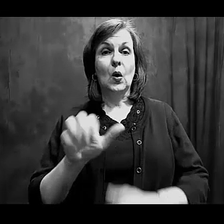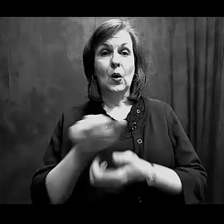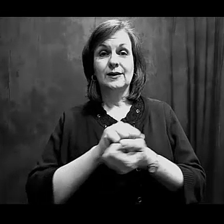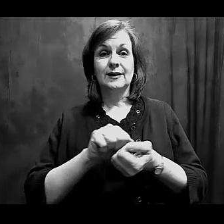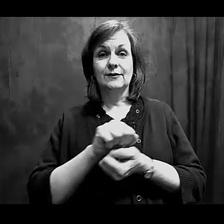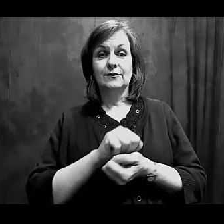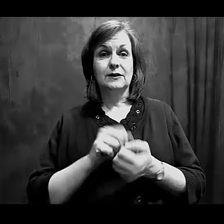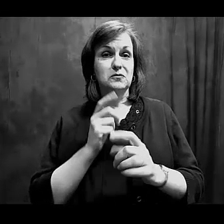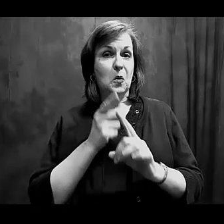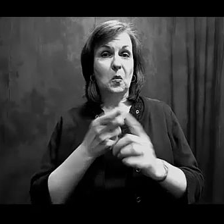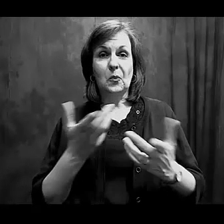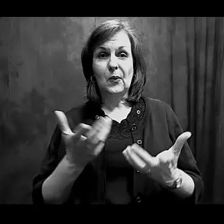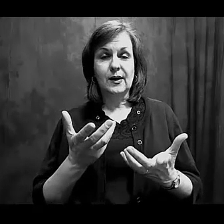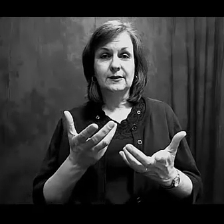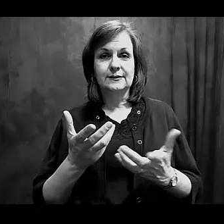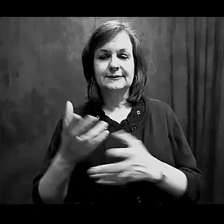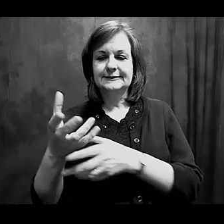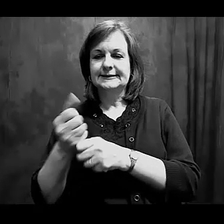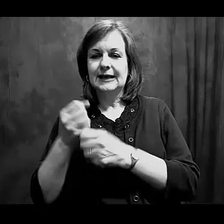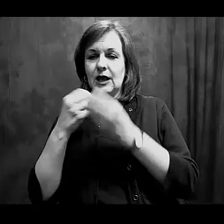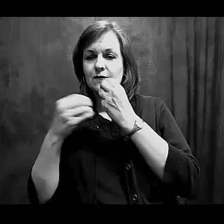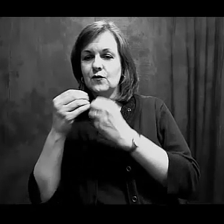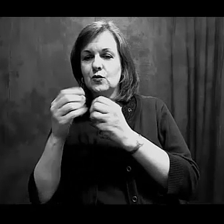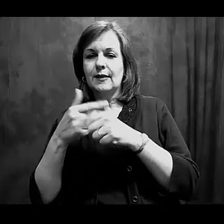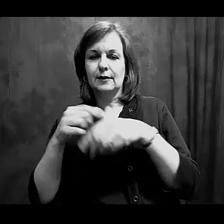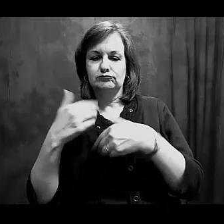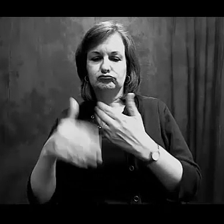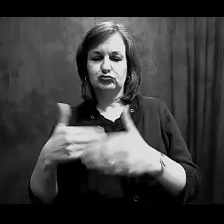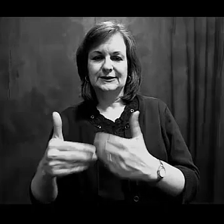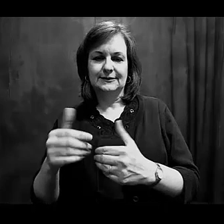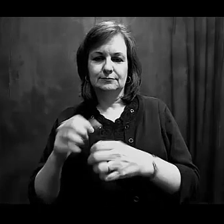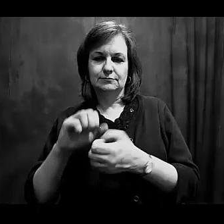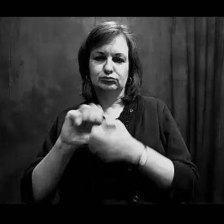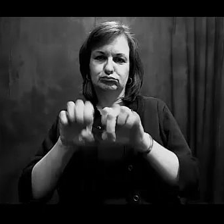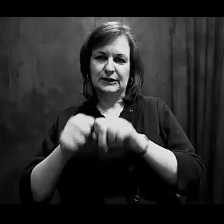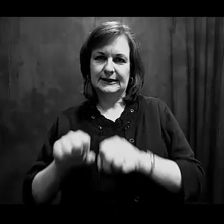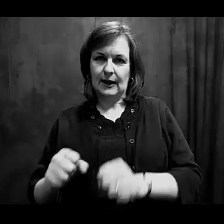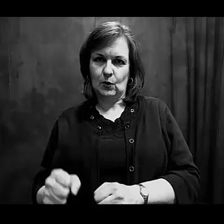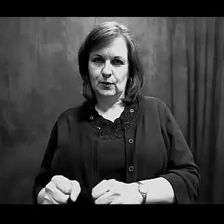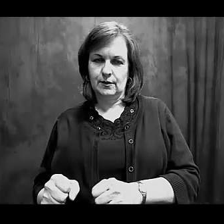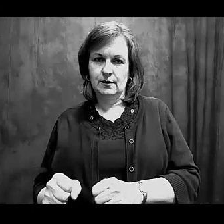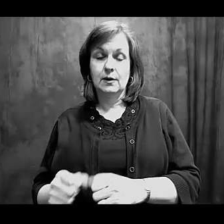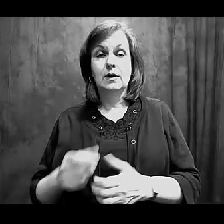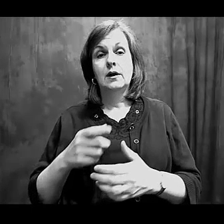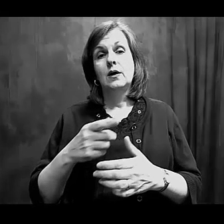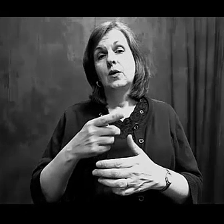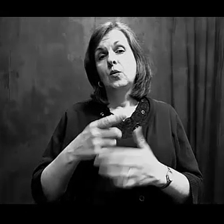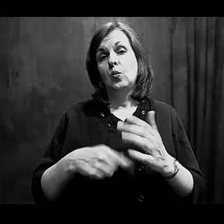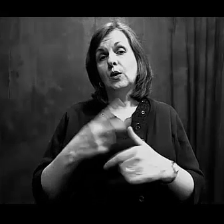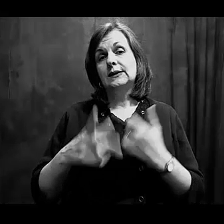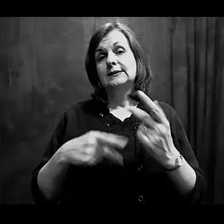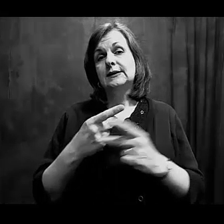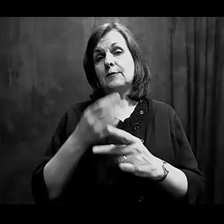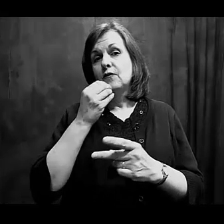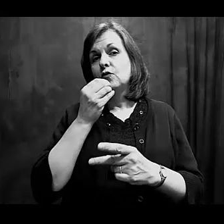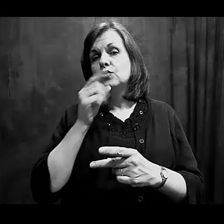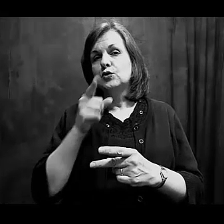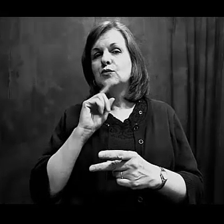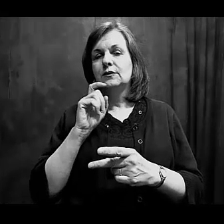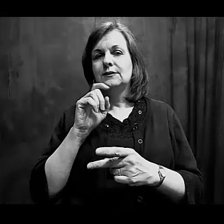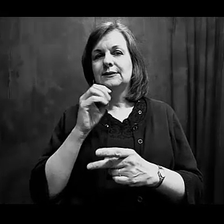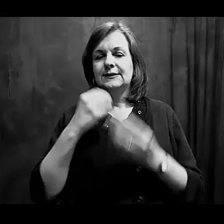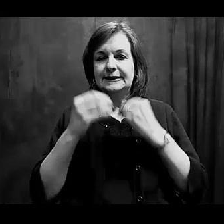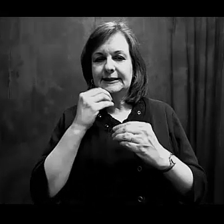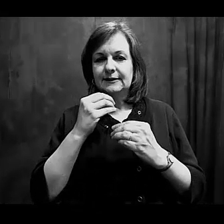Your digestive system's function is purely to obtain and process food. Now, depending on what type of food you eat, we classify